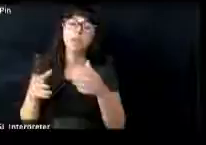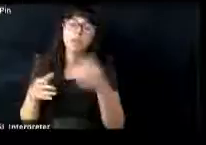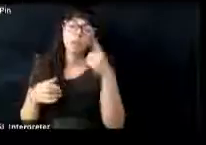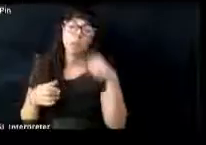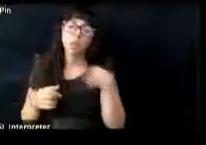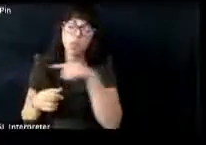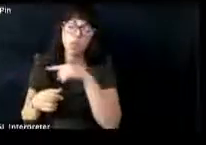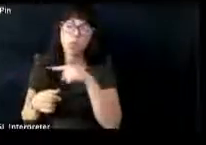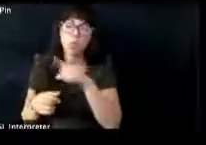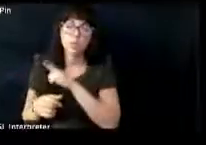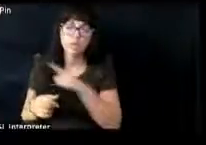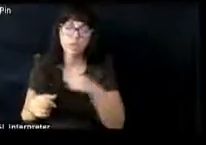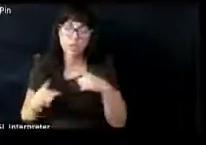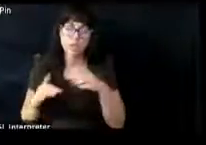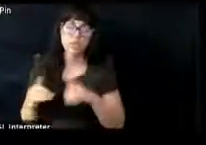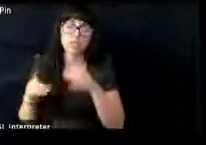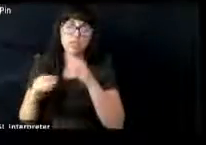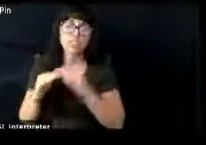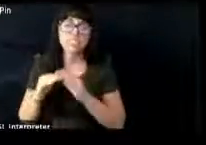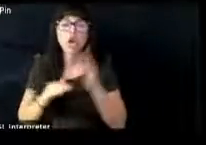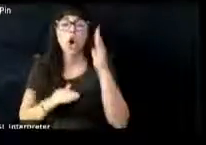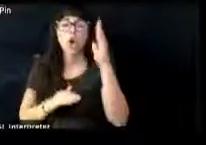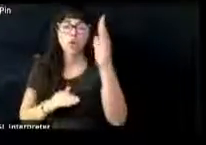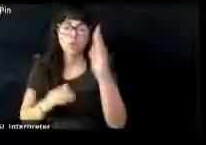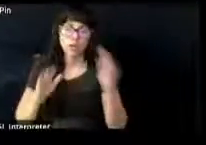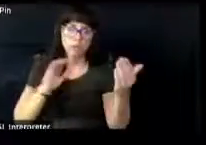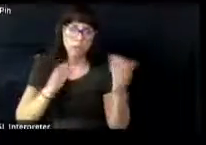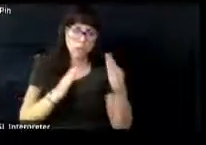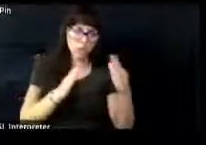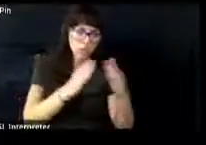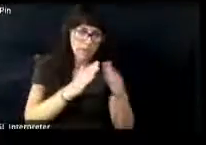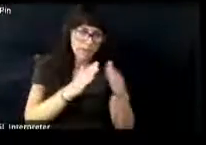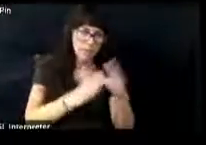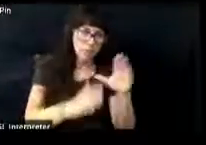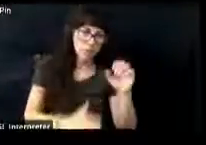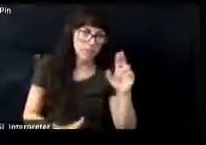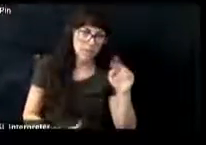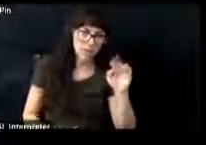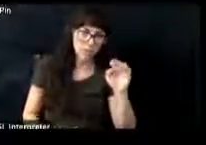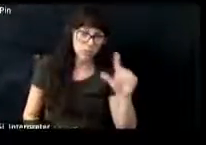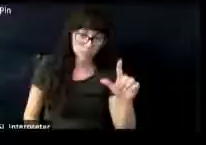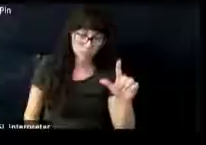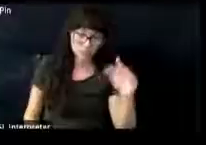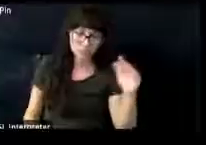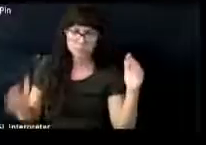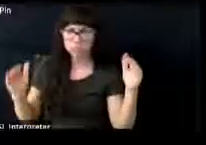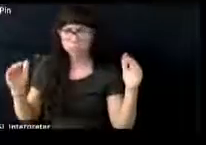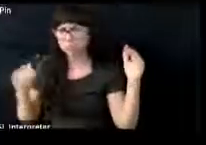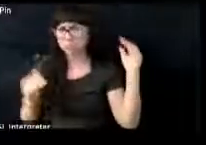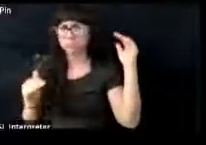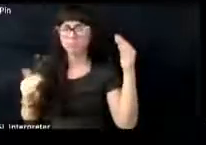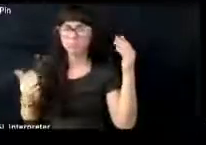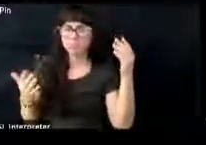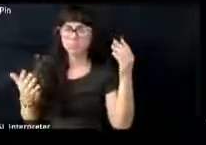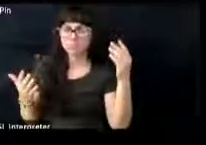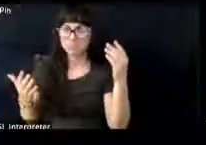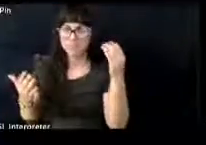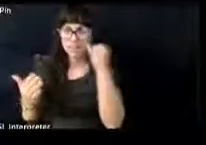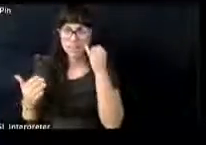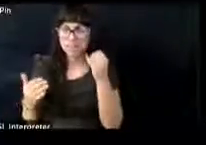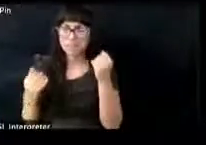the population of the neighborhood council. So there is, for those areas that have multiple neighborhood councils, such